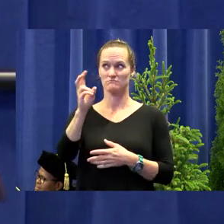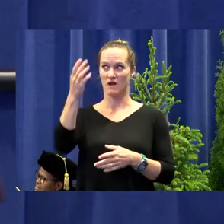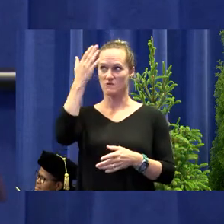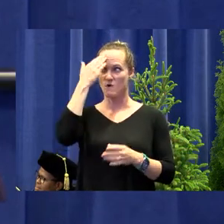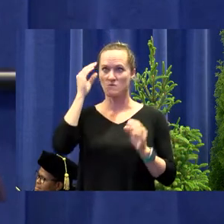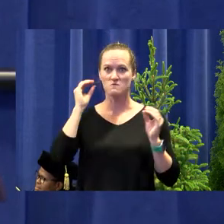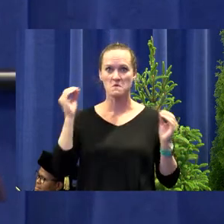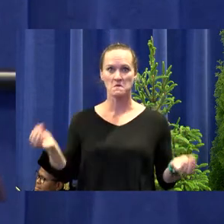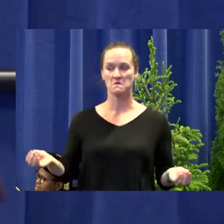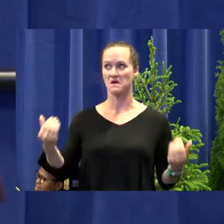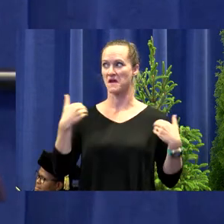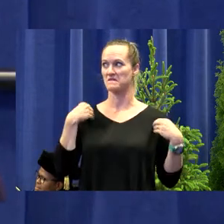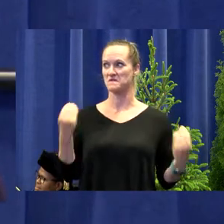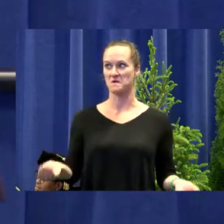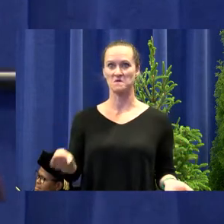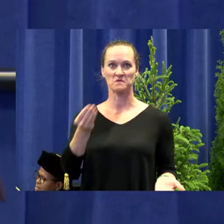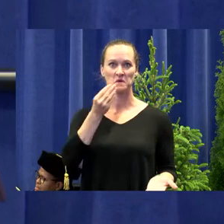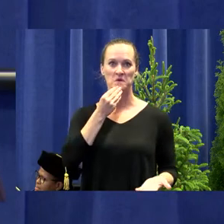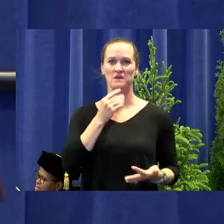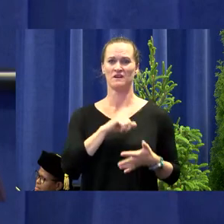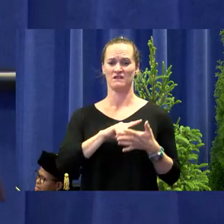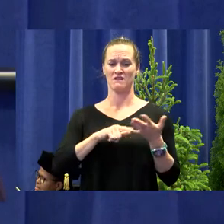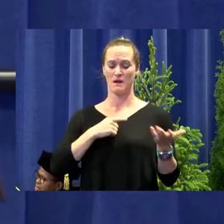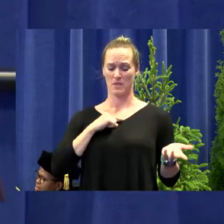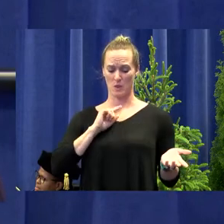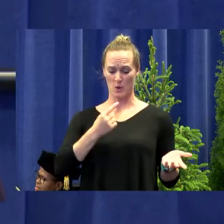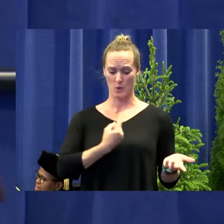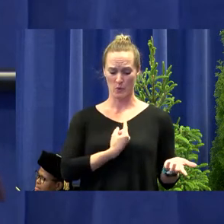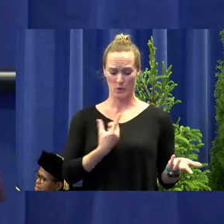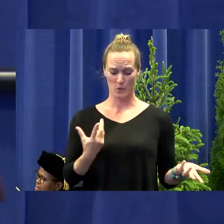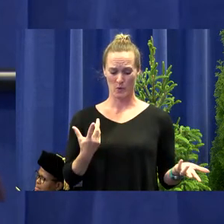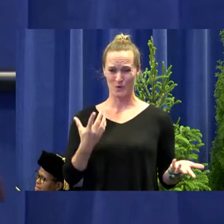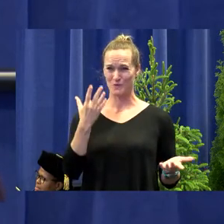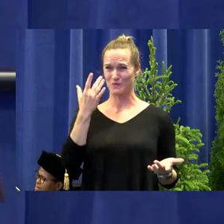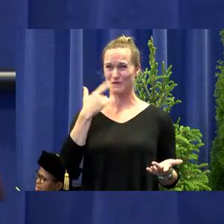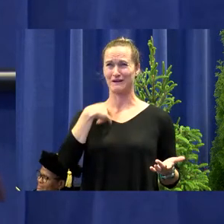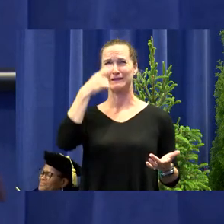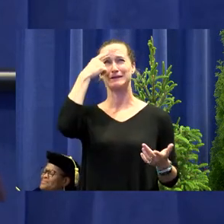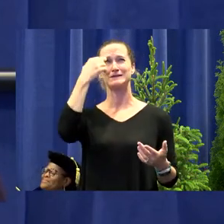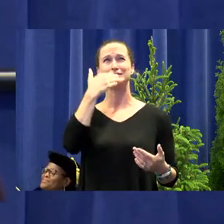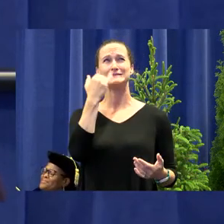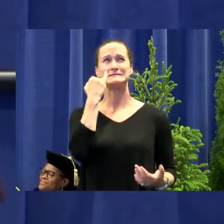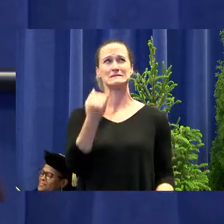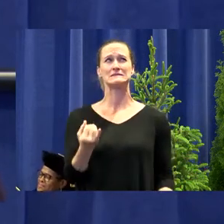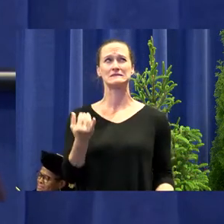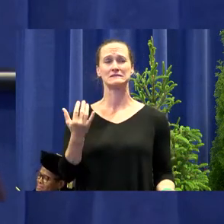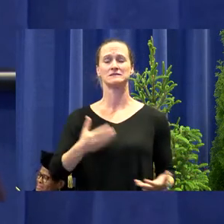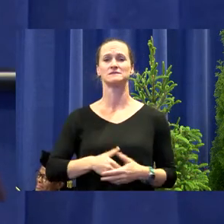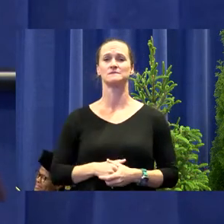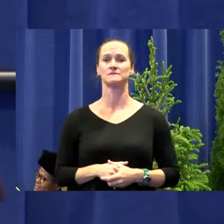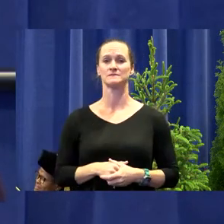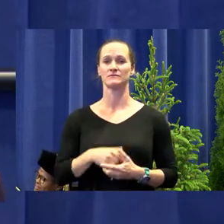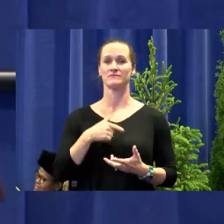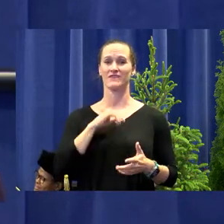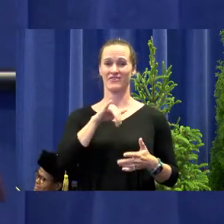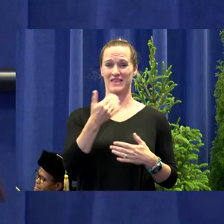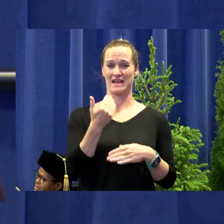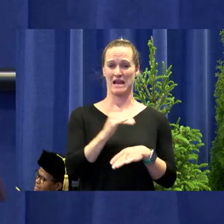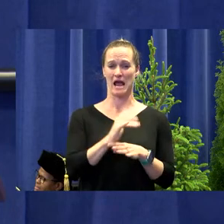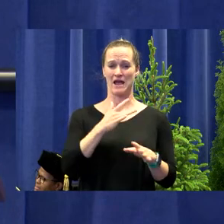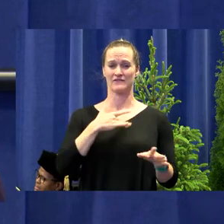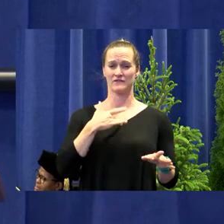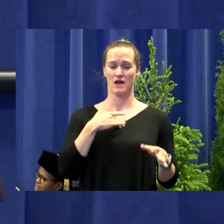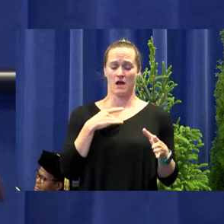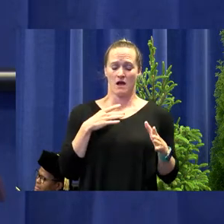here. I have no food. I'm all alone. Why did I think this was a good idea? I fell asleep that night feeling